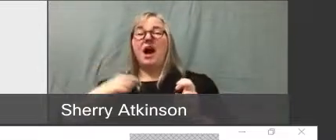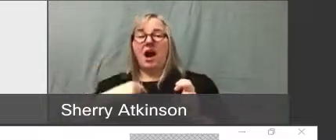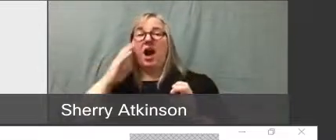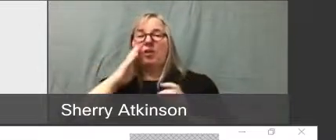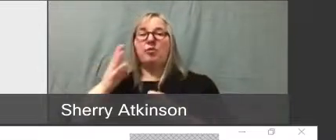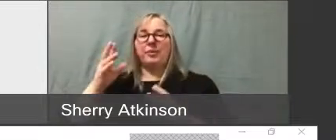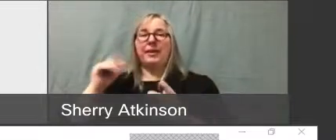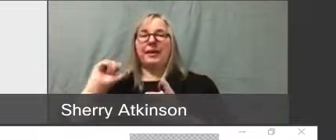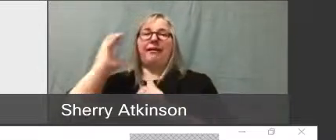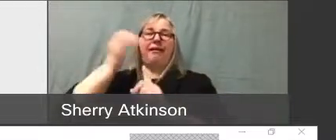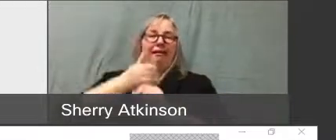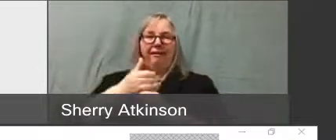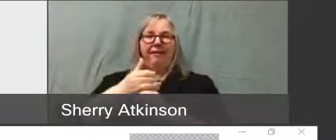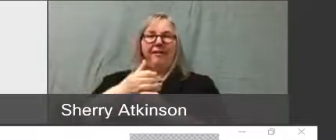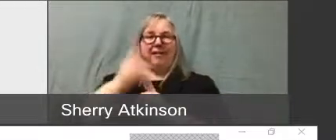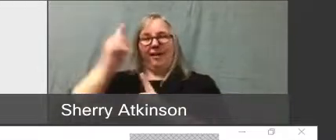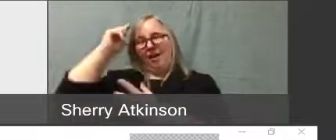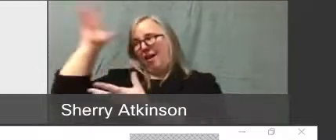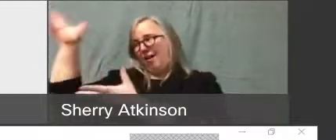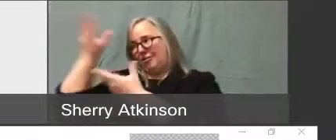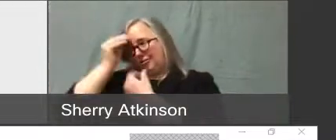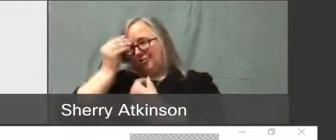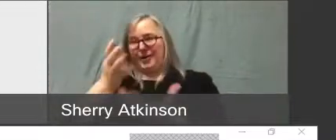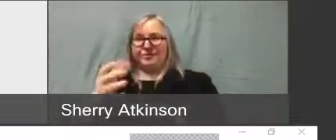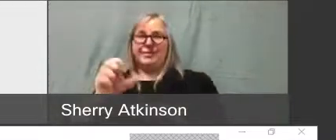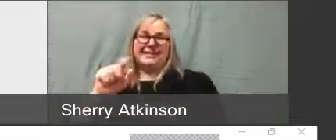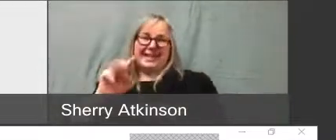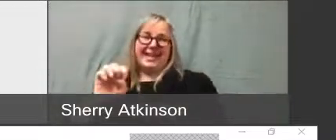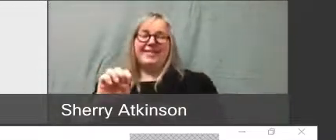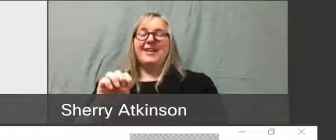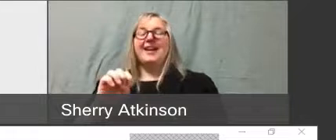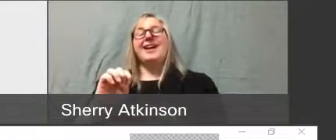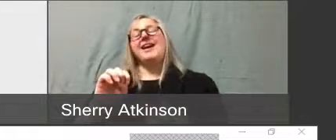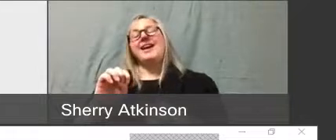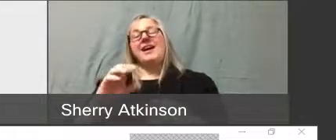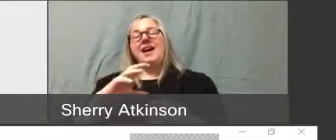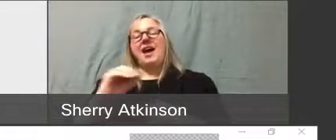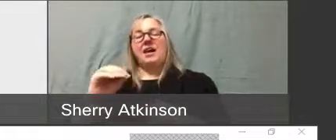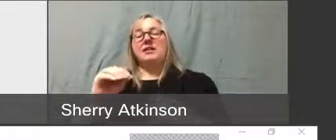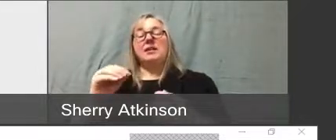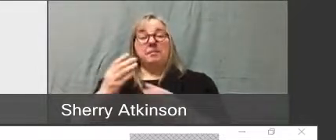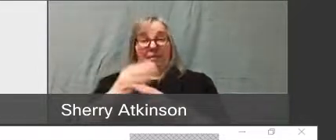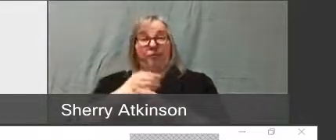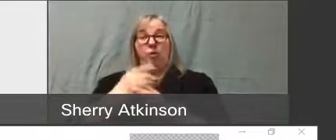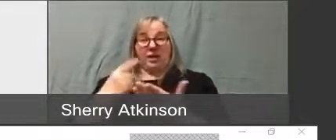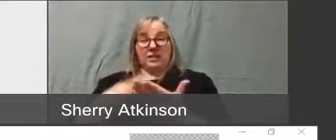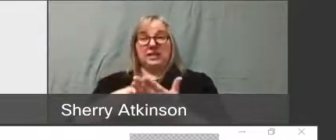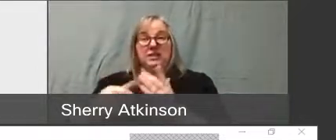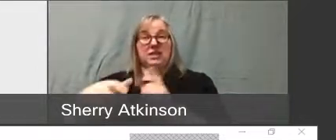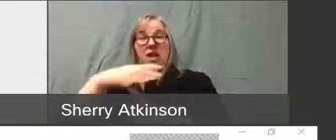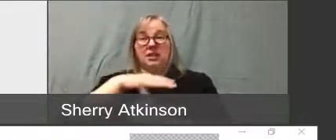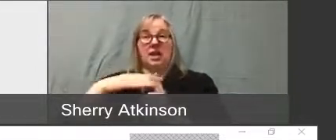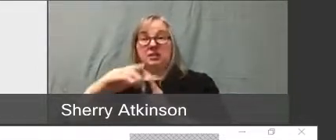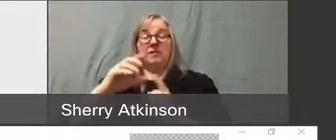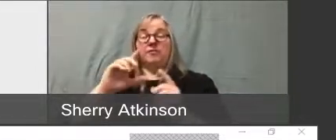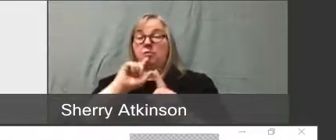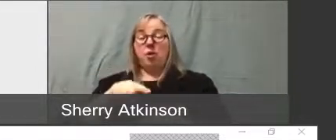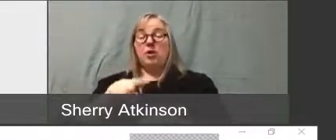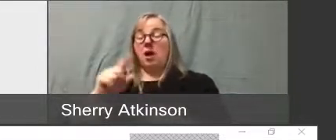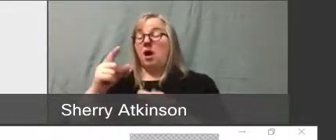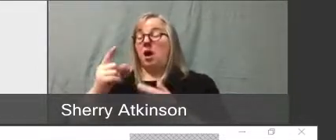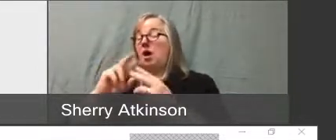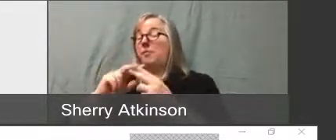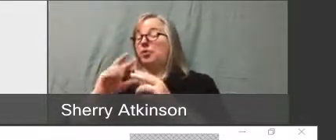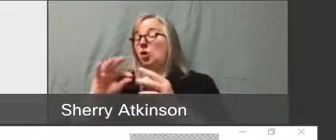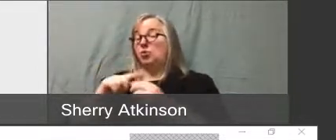meeting. And just before we get into the context for the report, just a couple of quick notes on top of what Holly just said here